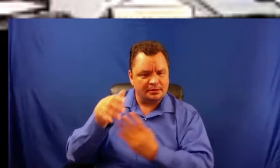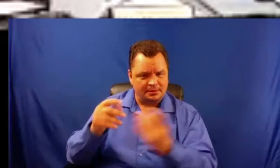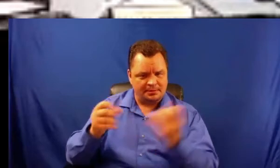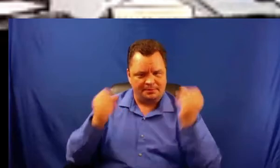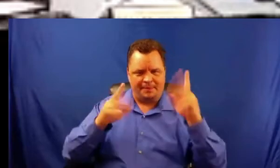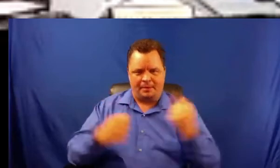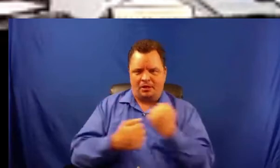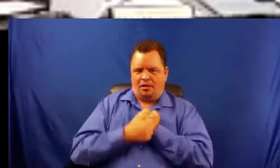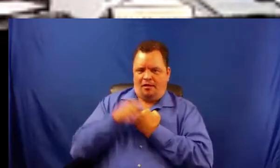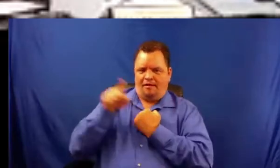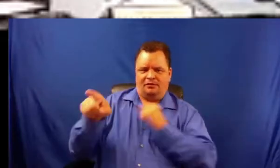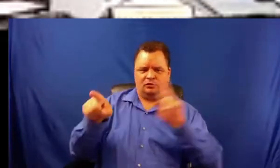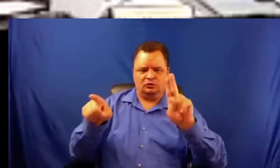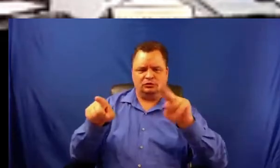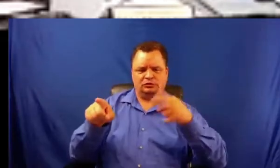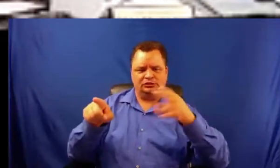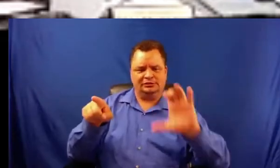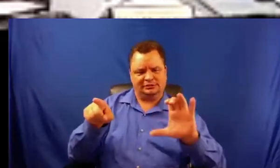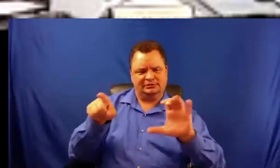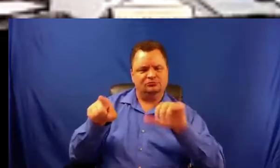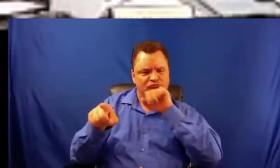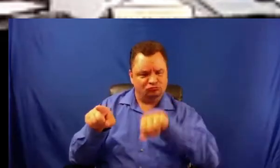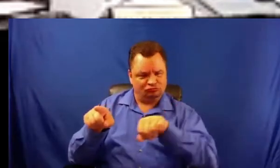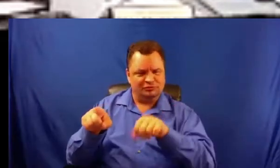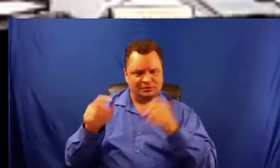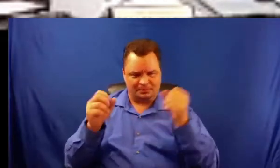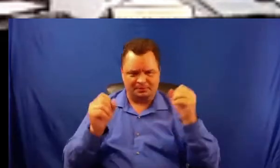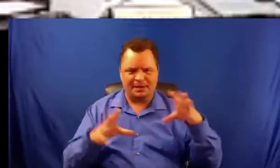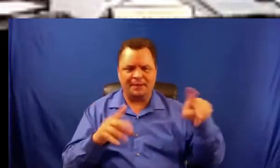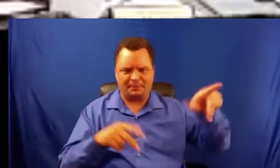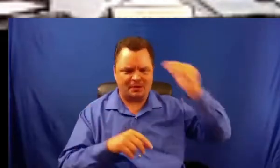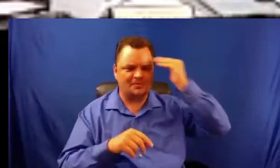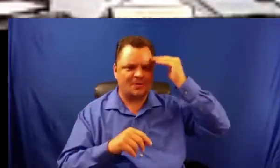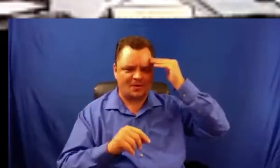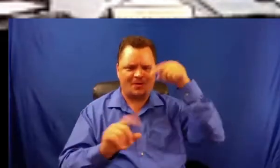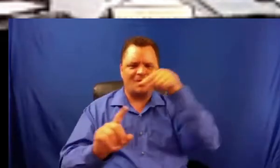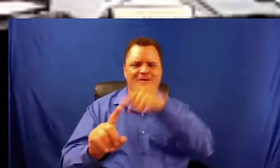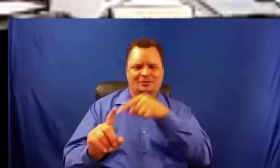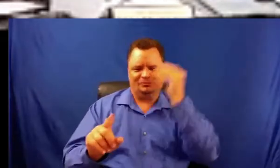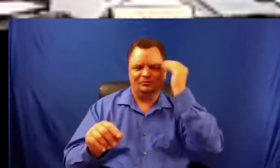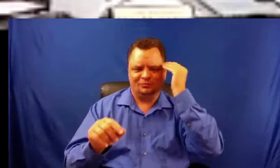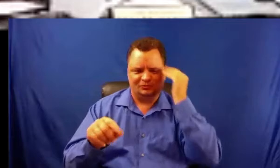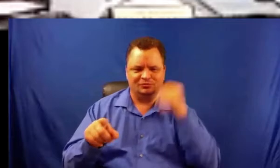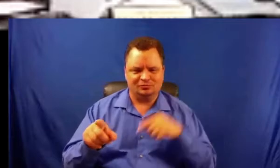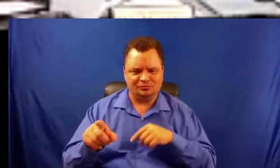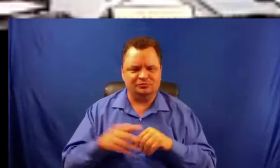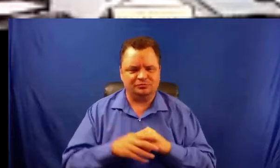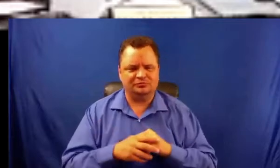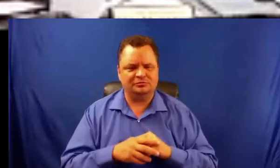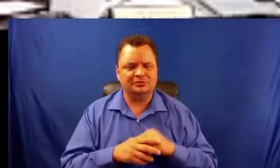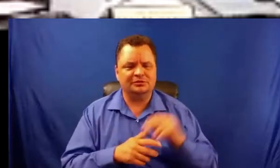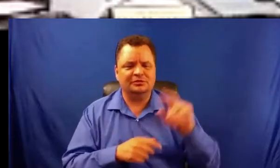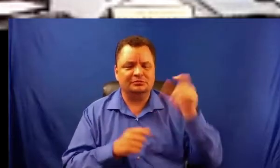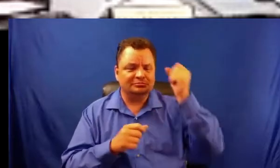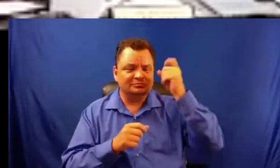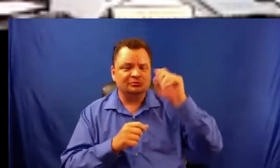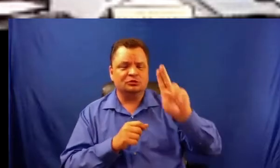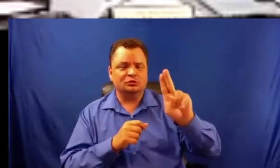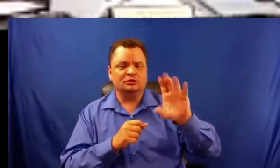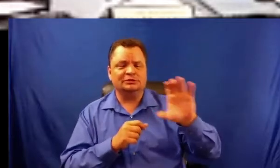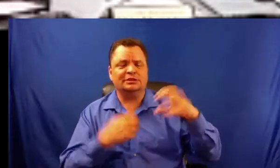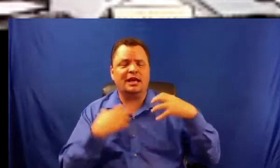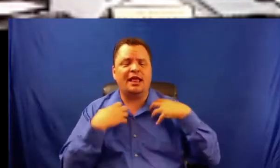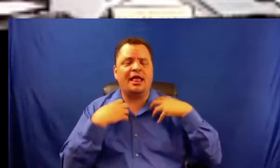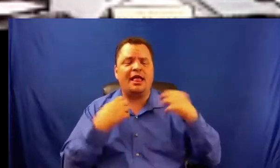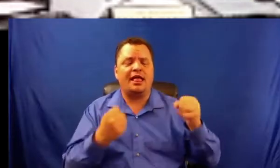as you gentlemen will know from your military days. But they also have a response to Southern Colorado.